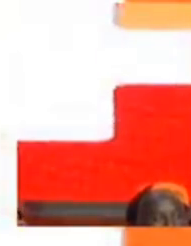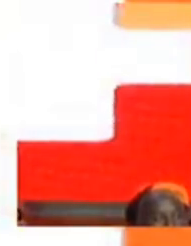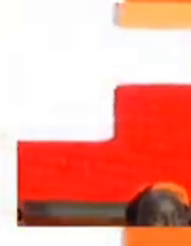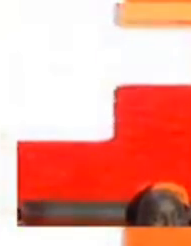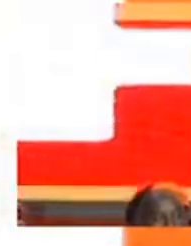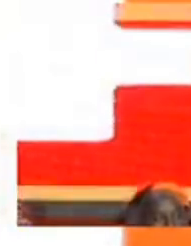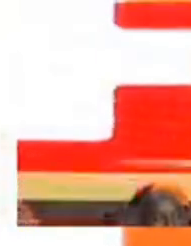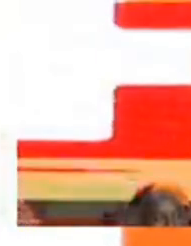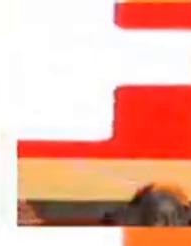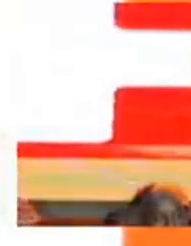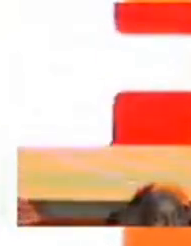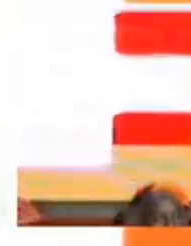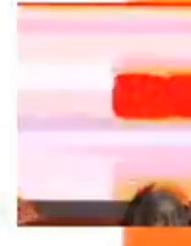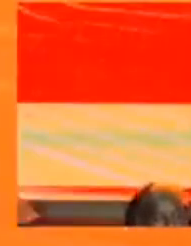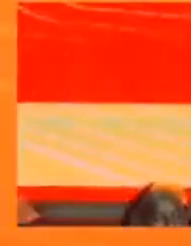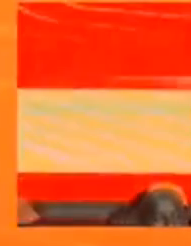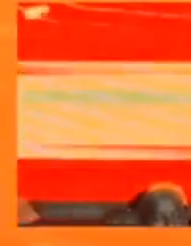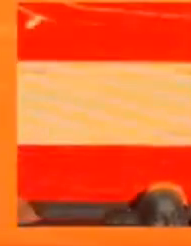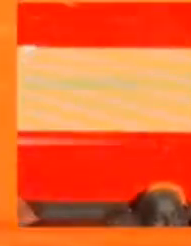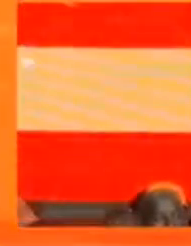we work the maths.